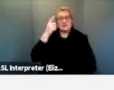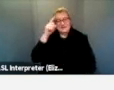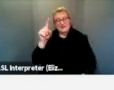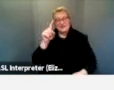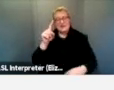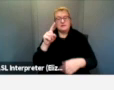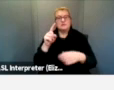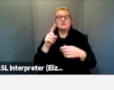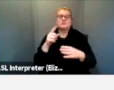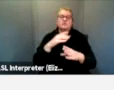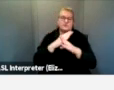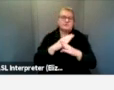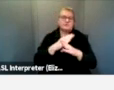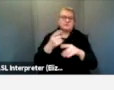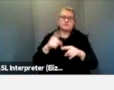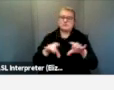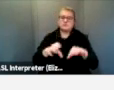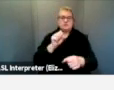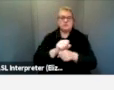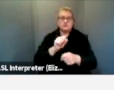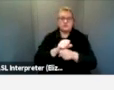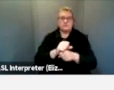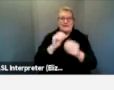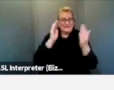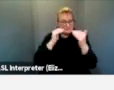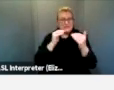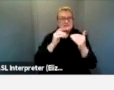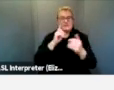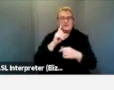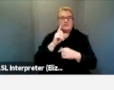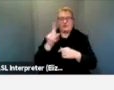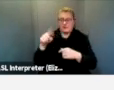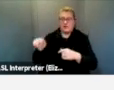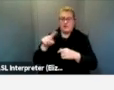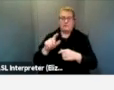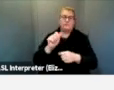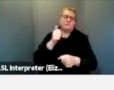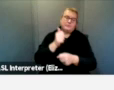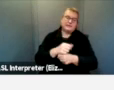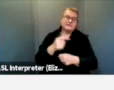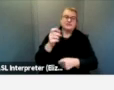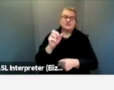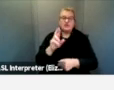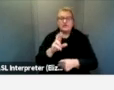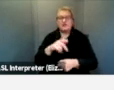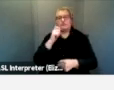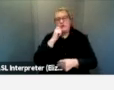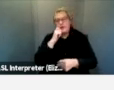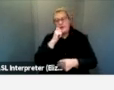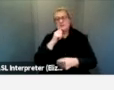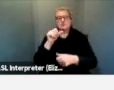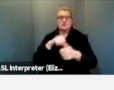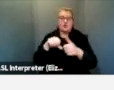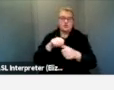conditions that prevented them from performing the work that was expected of them based on racial, gendered, social context. And we can